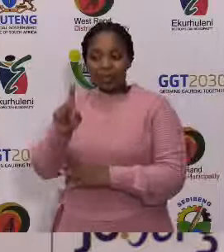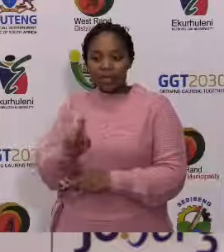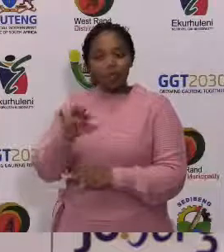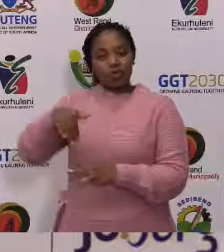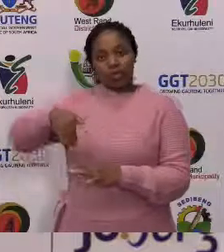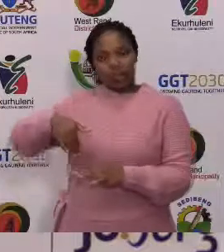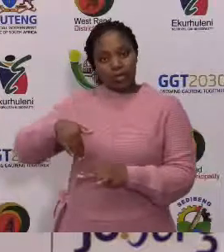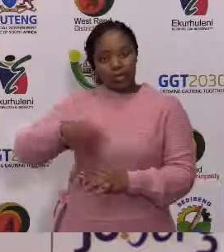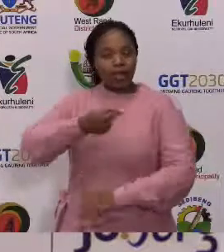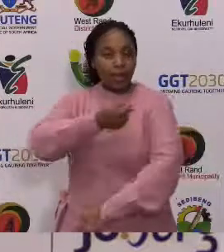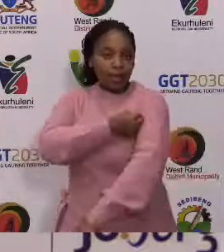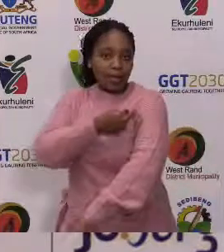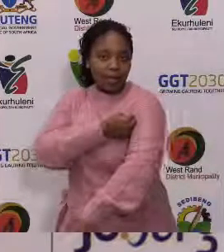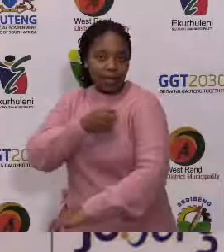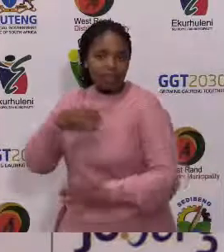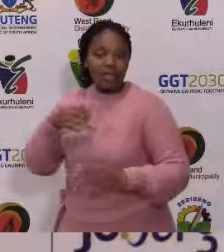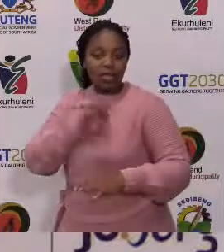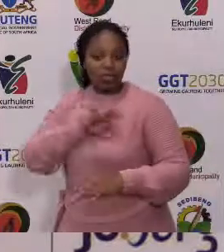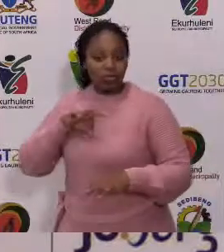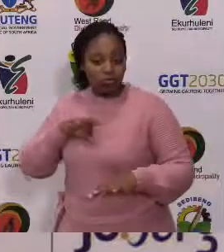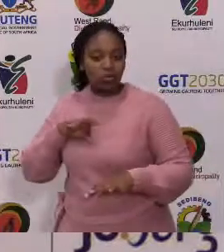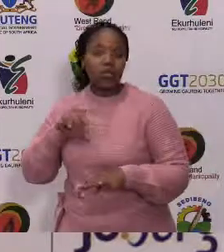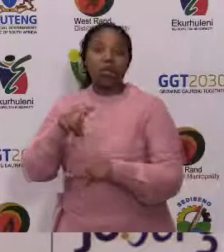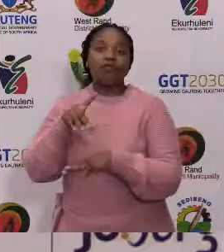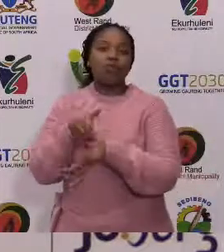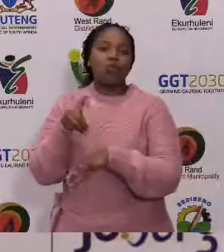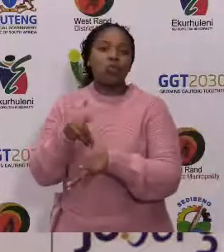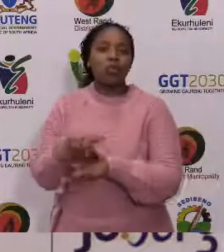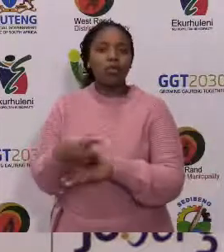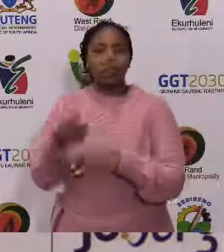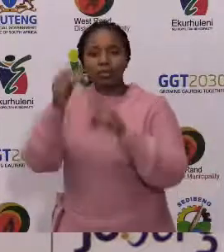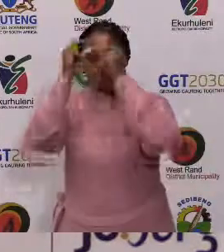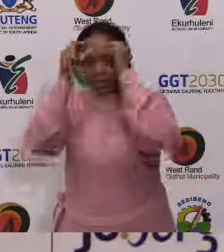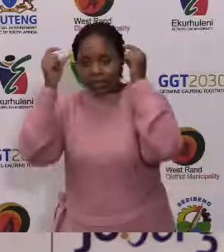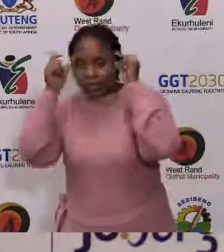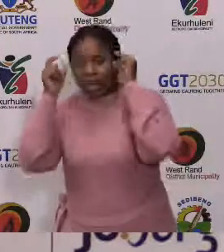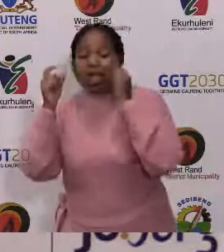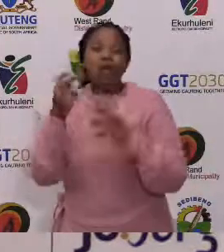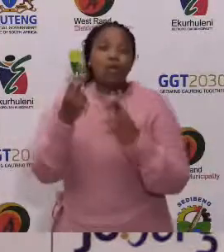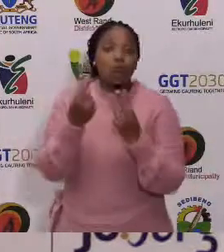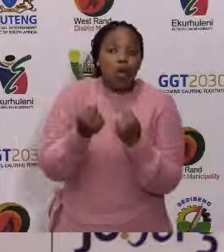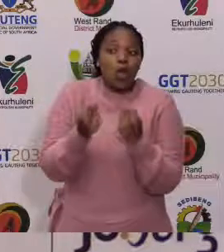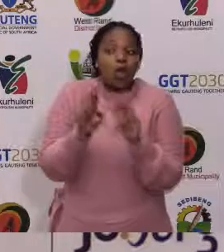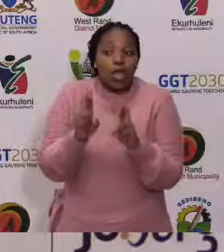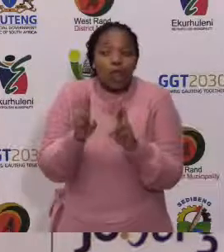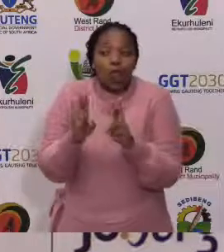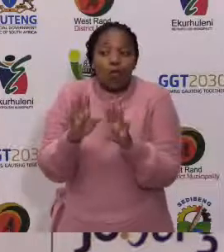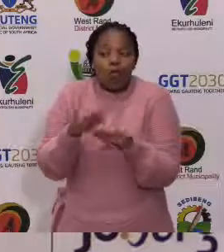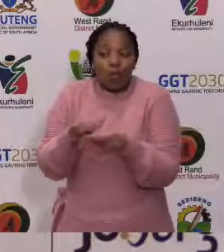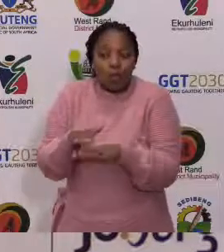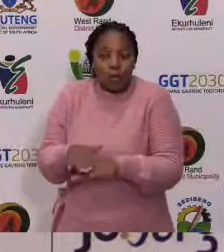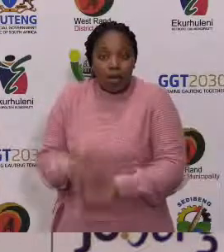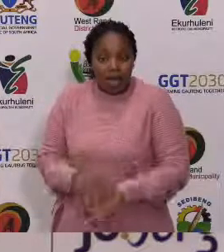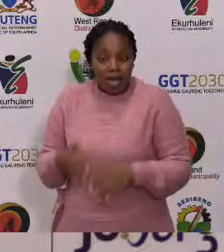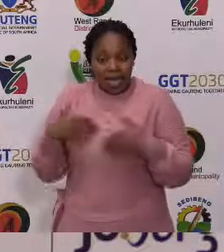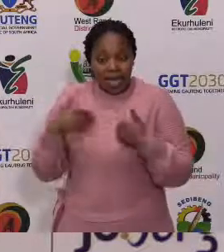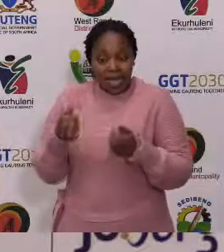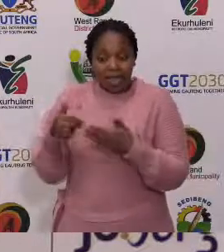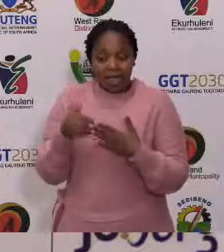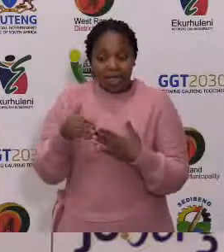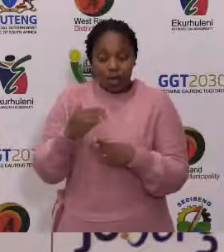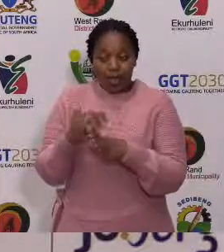their vaccines. And we hope that there will be more healthcare workers. I have met healthcare workers in the